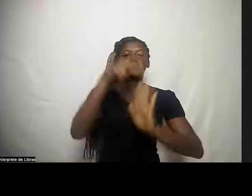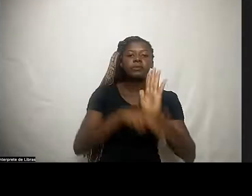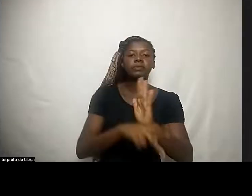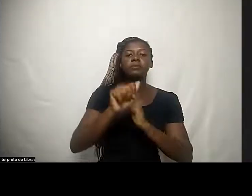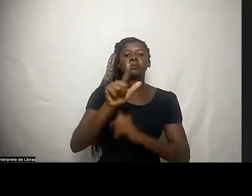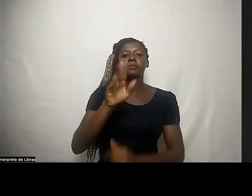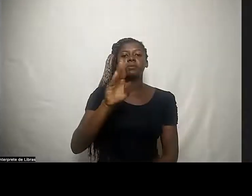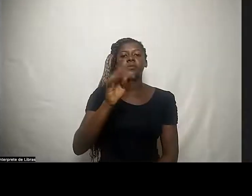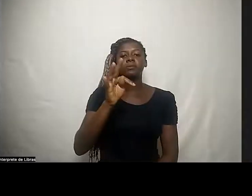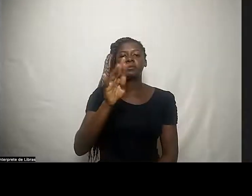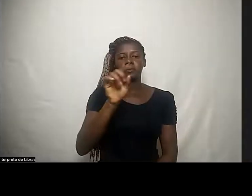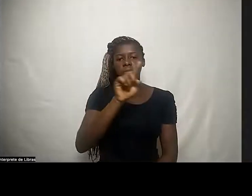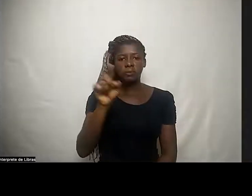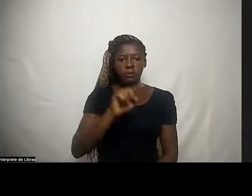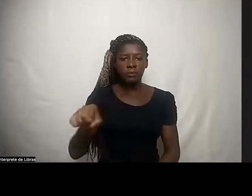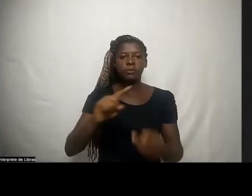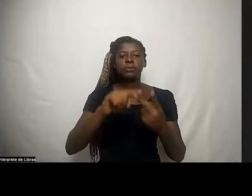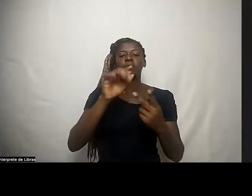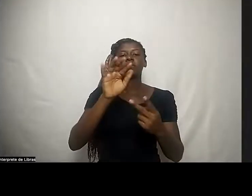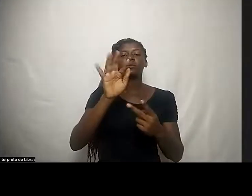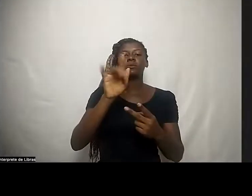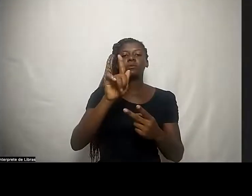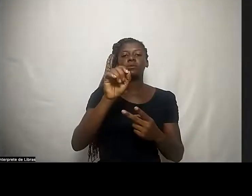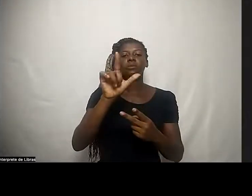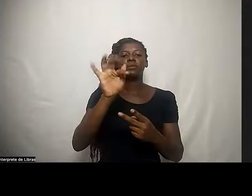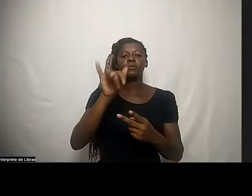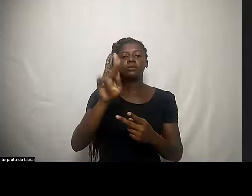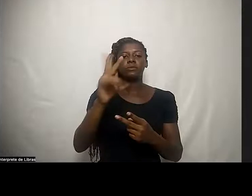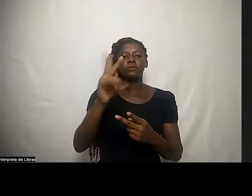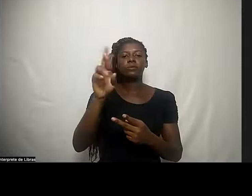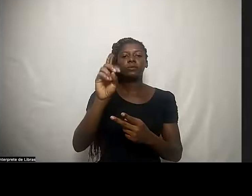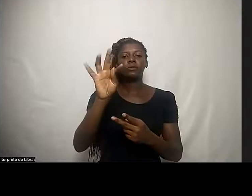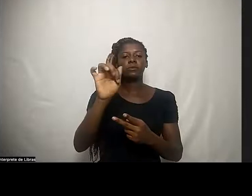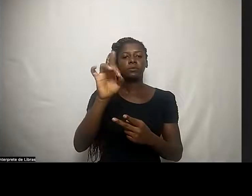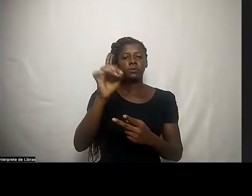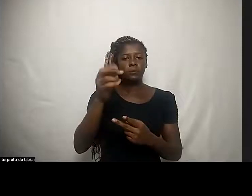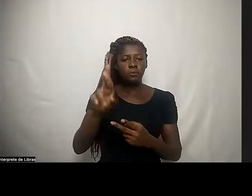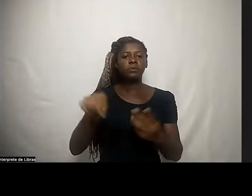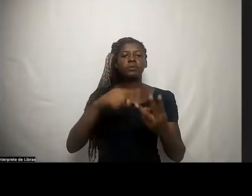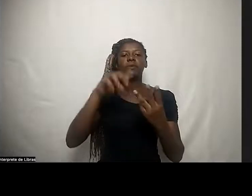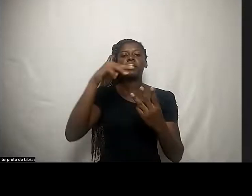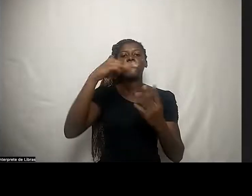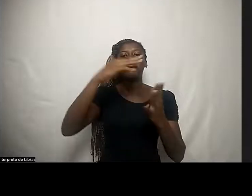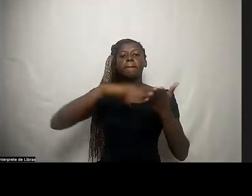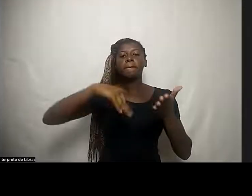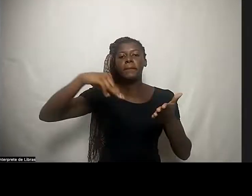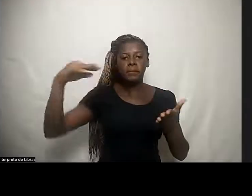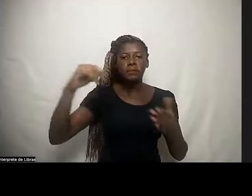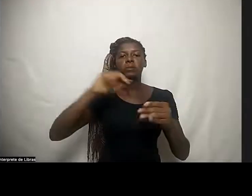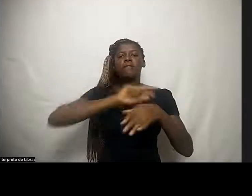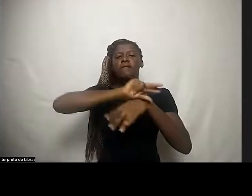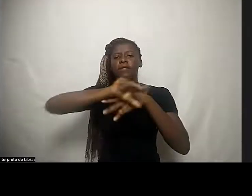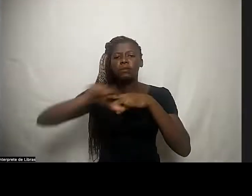Jubarte, Vivo, Golfinho Rotador, and Meros do Brazil, which will present their new